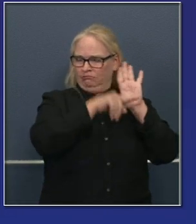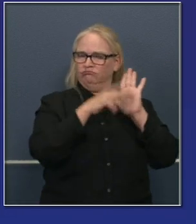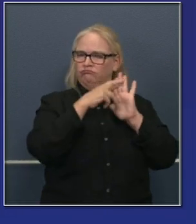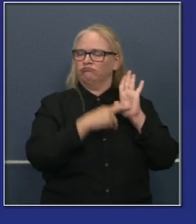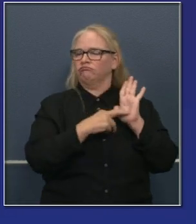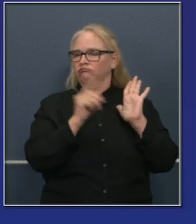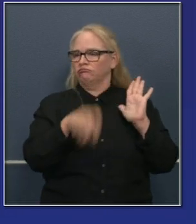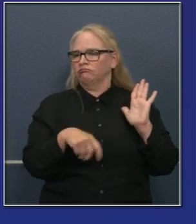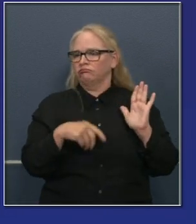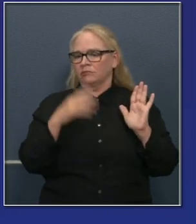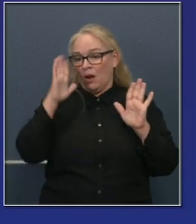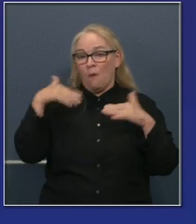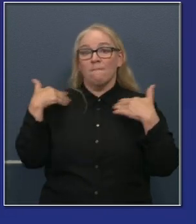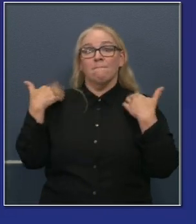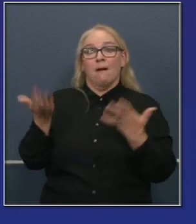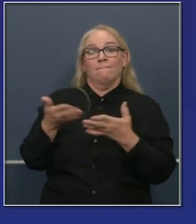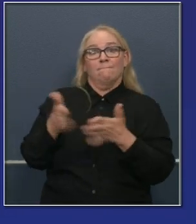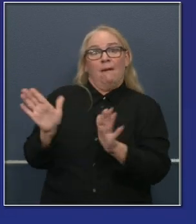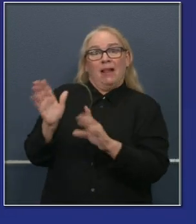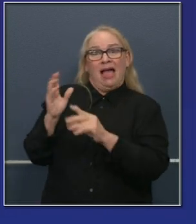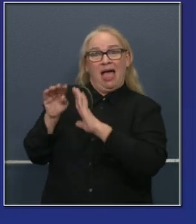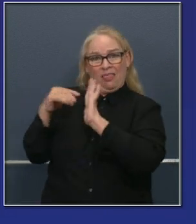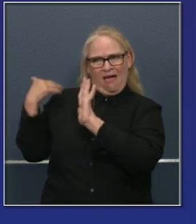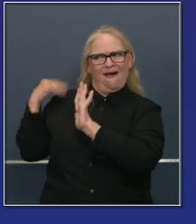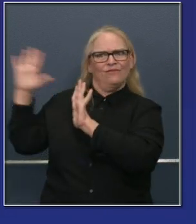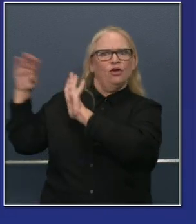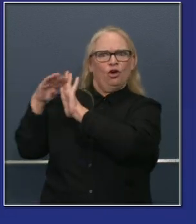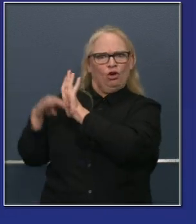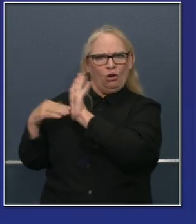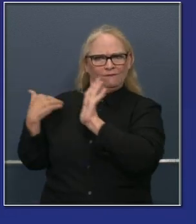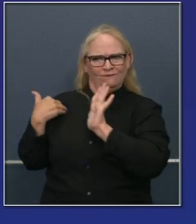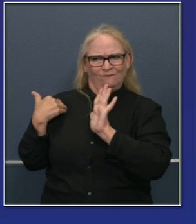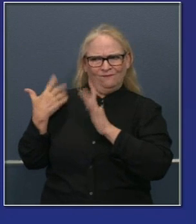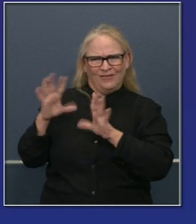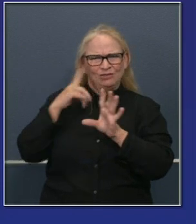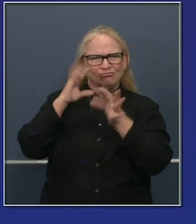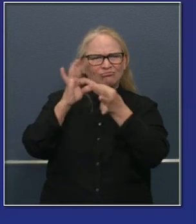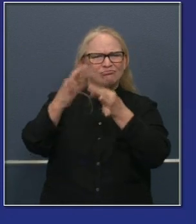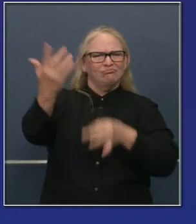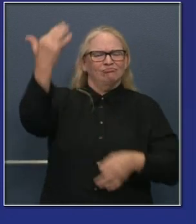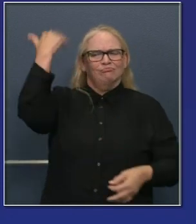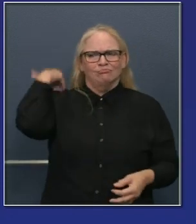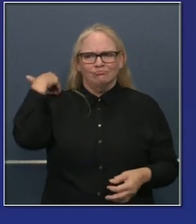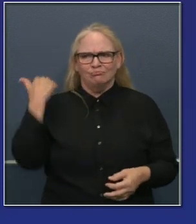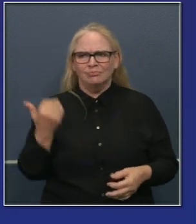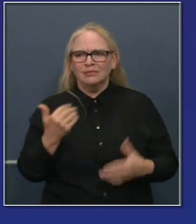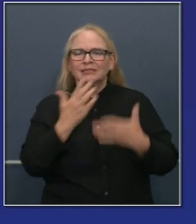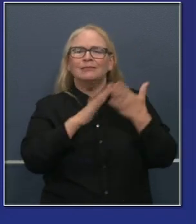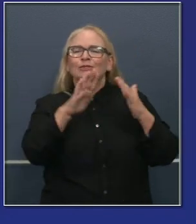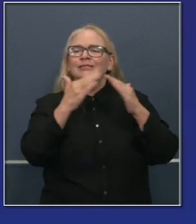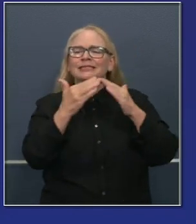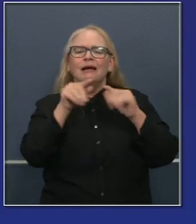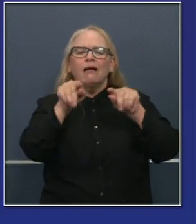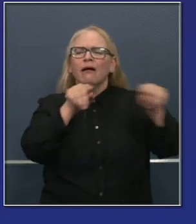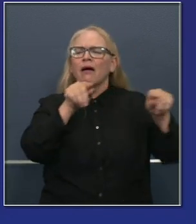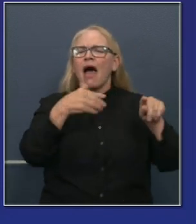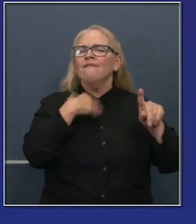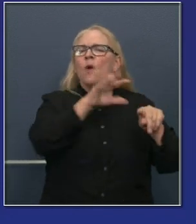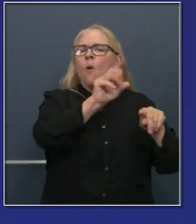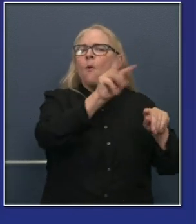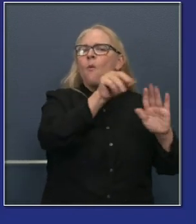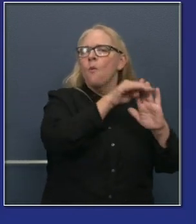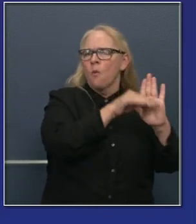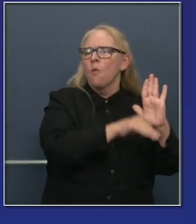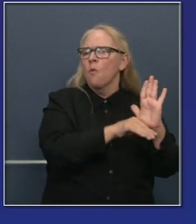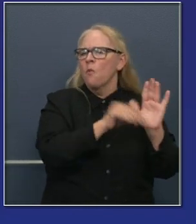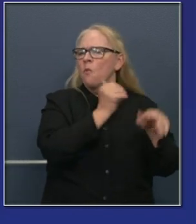Health, California Department of Public Health, some time ago. There's a lot of local guidance. You have CDE, which is the California Department of